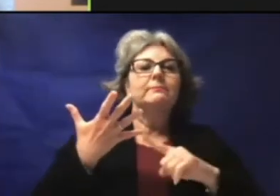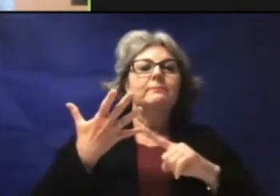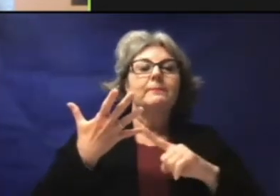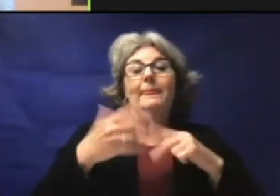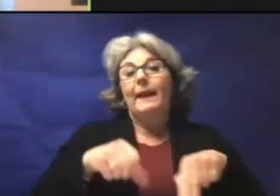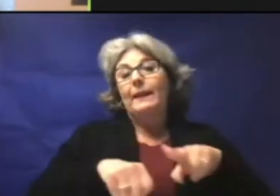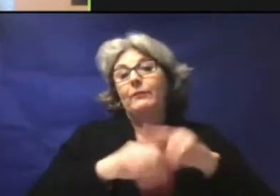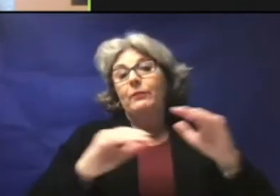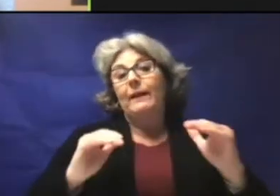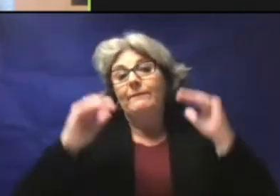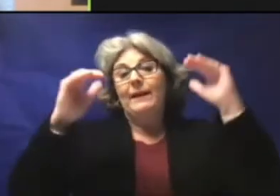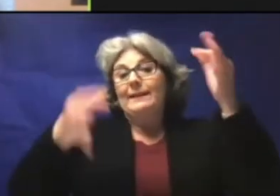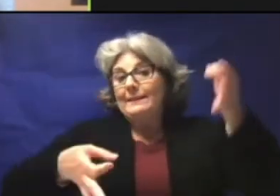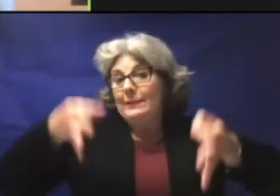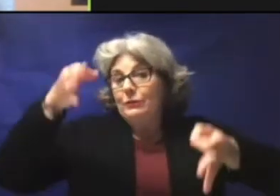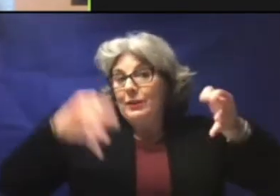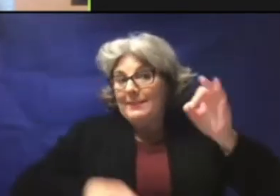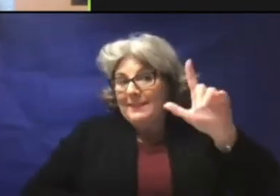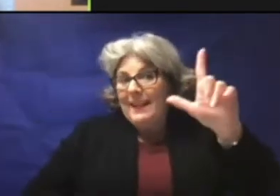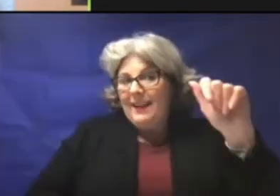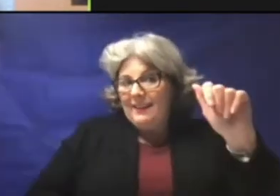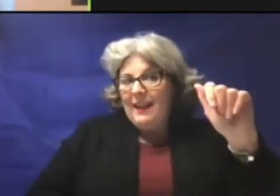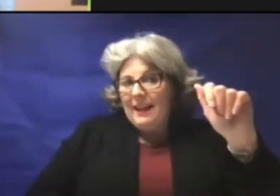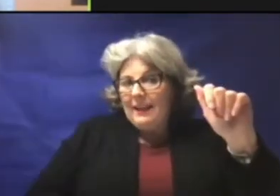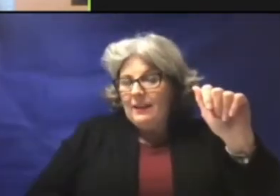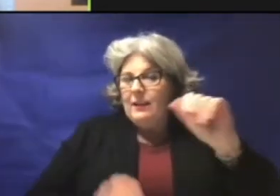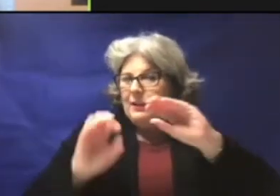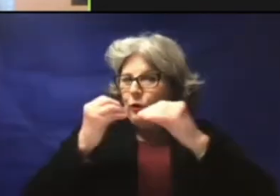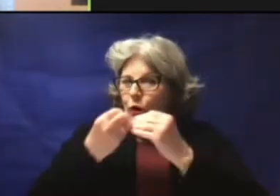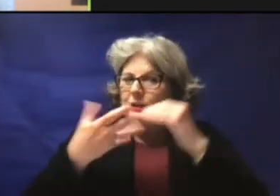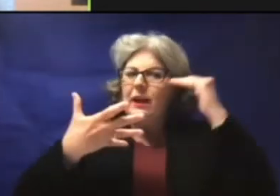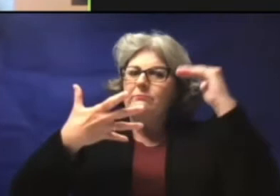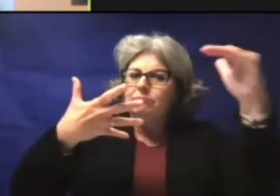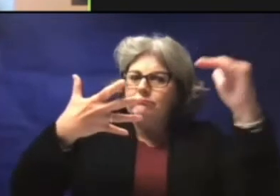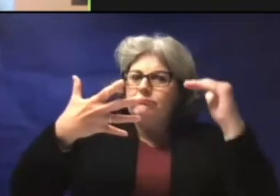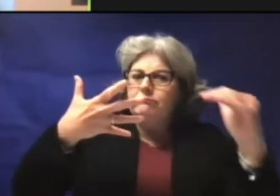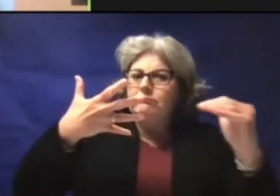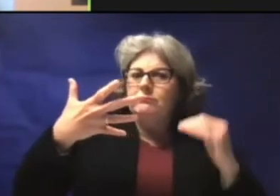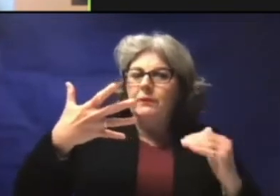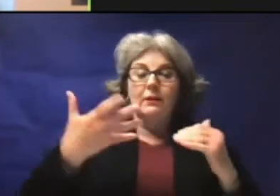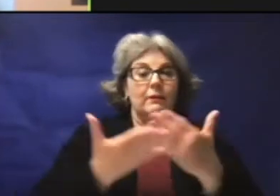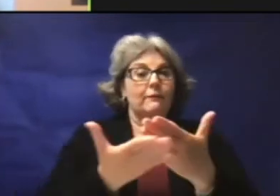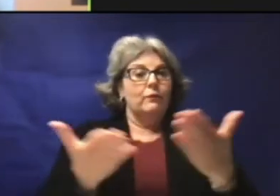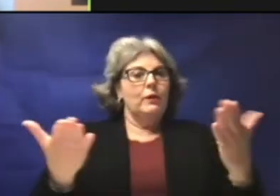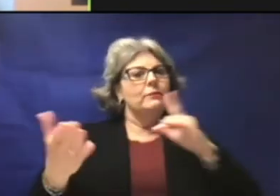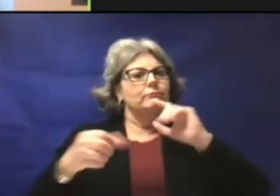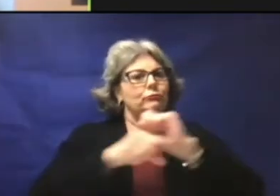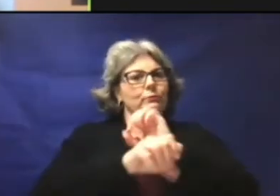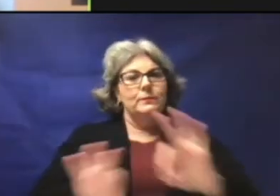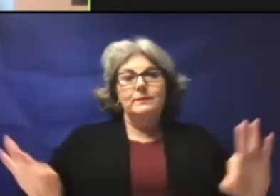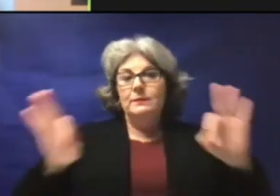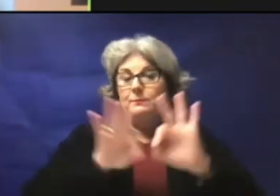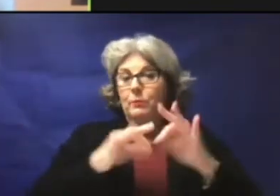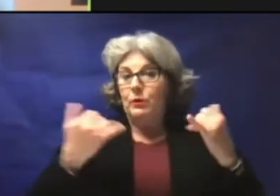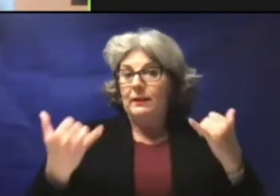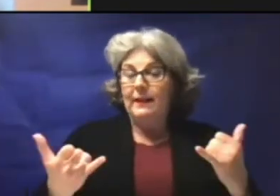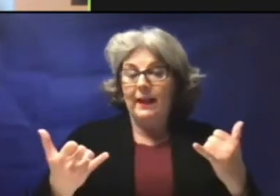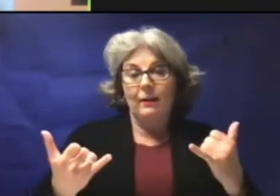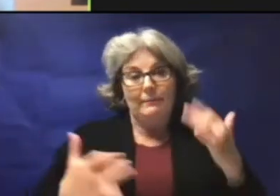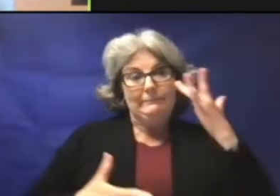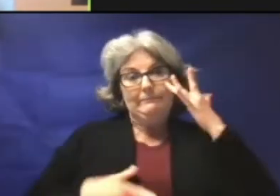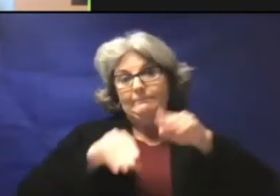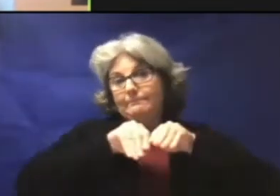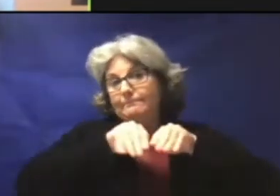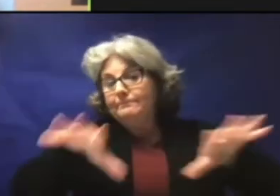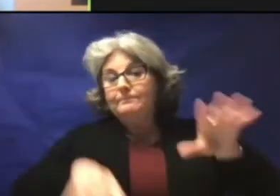course Advancing Justice LA to do some of that broader work. And I think for us, it's important right now in a time of COVID, we